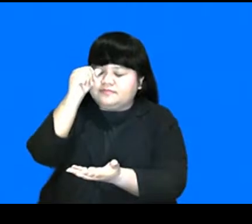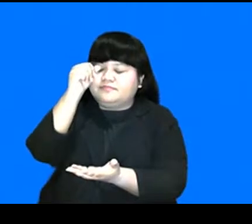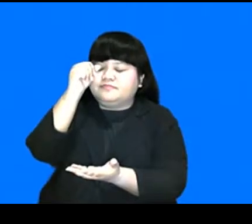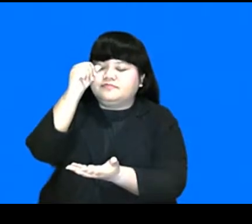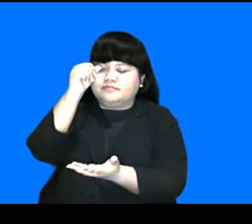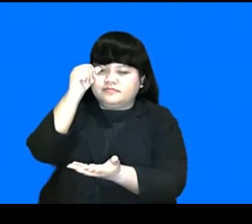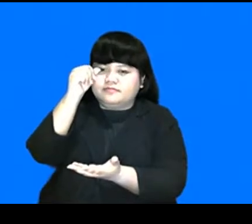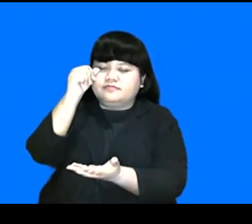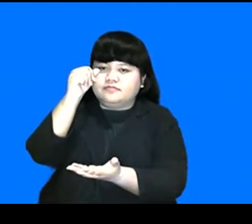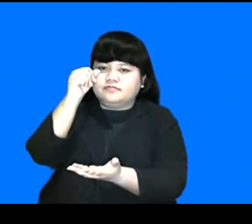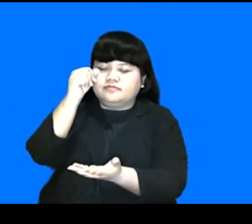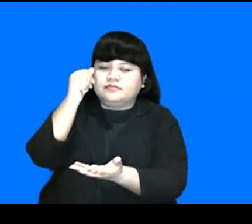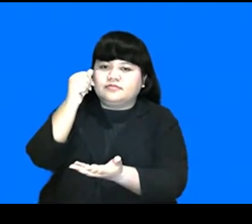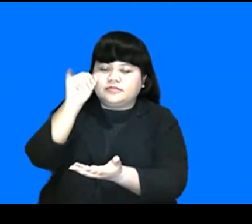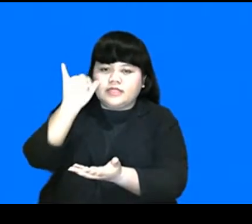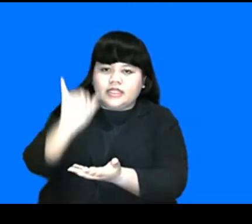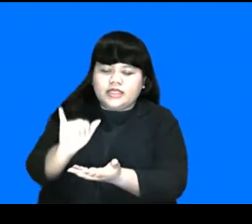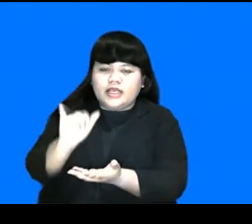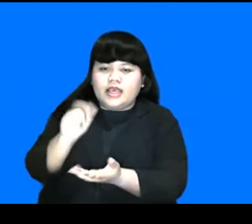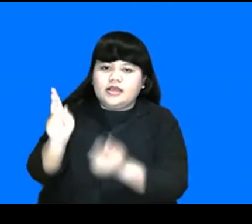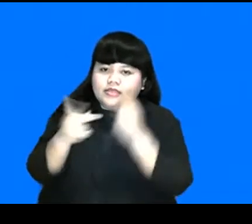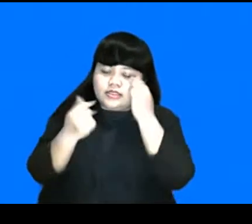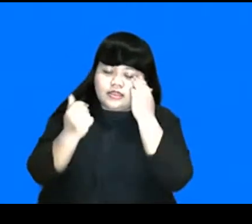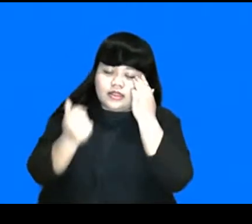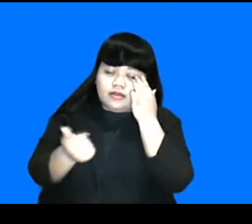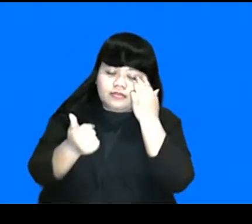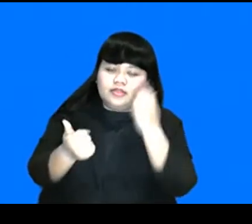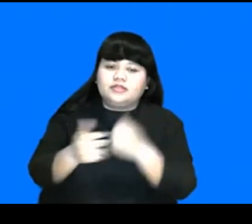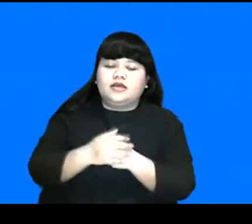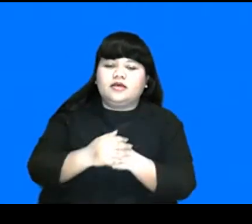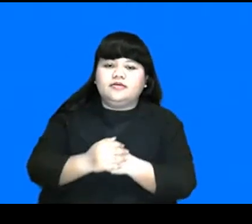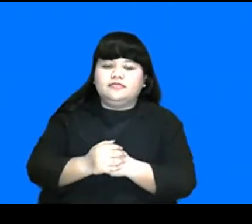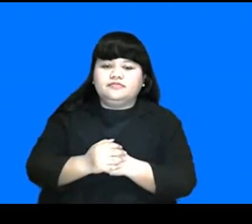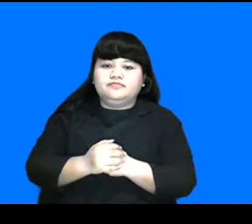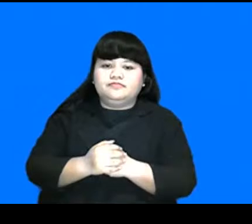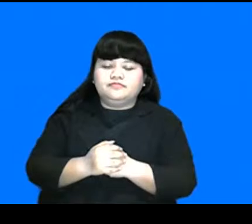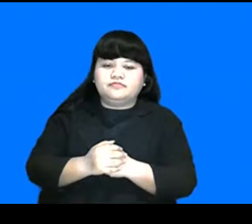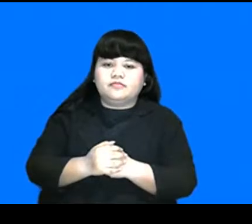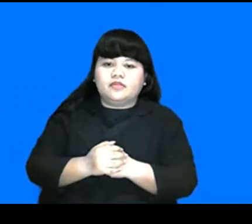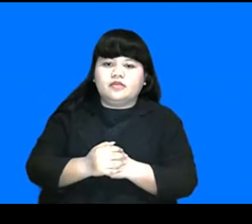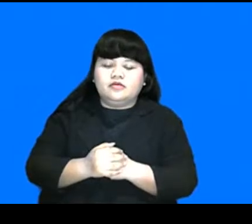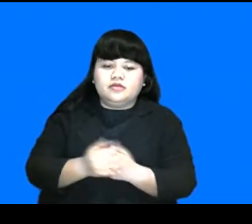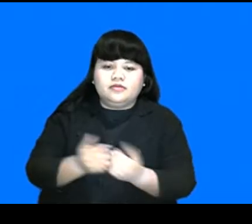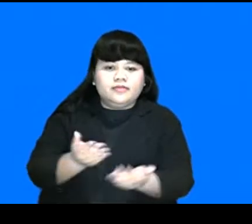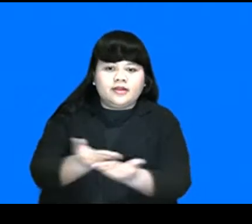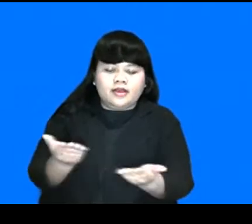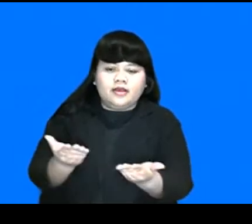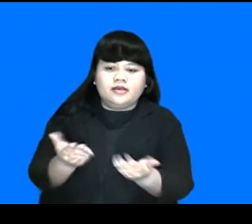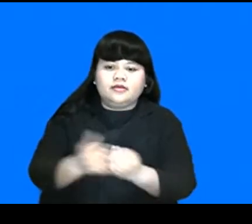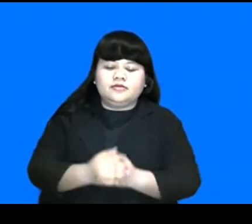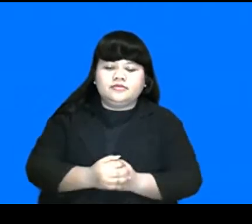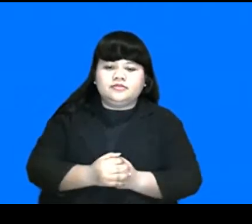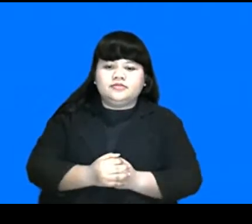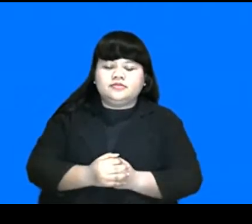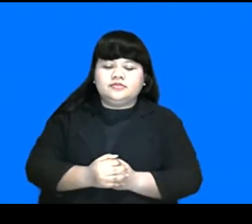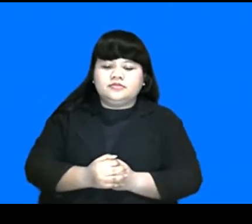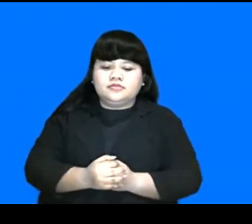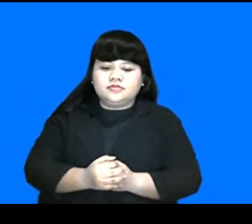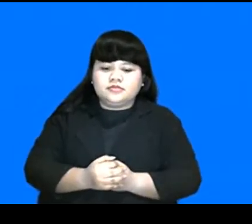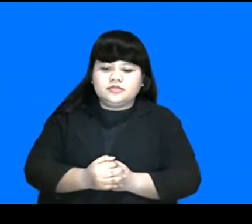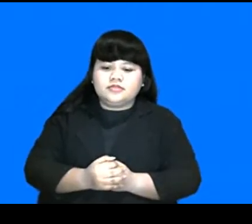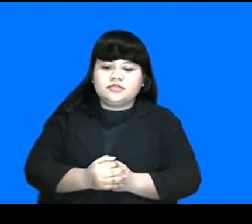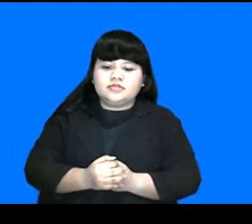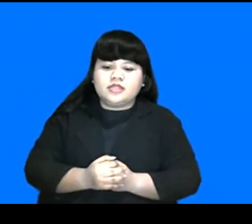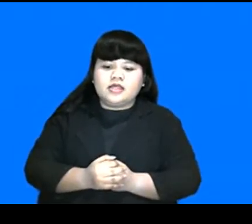them. Okay, that's good. You're trying to address that. We have disagreements with you with respect to how you do it,